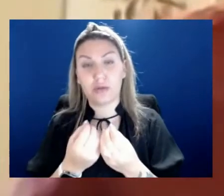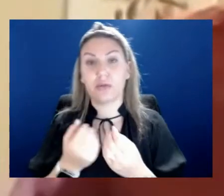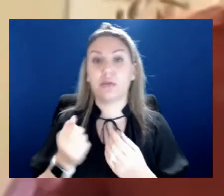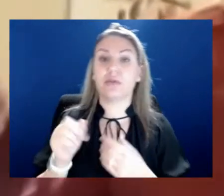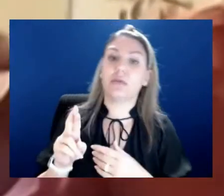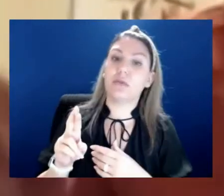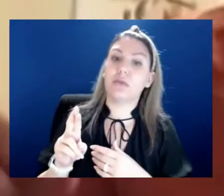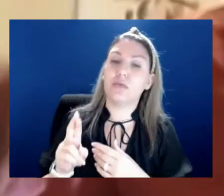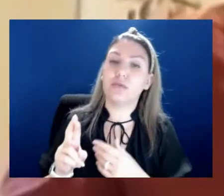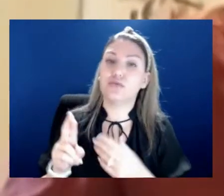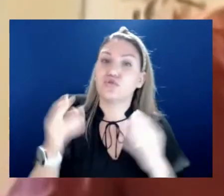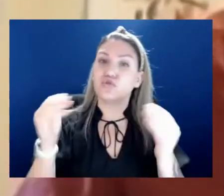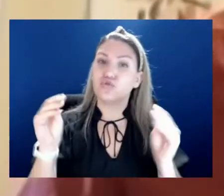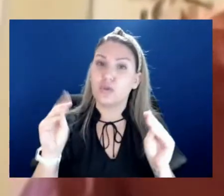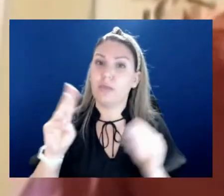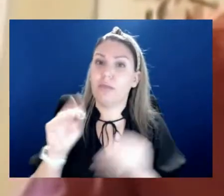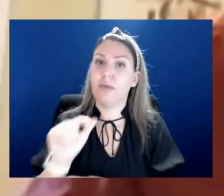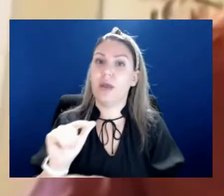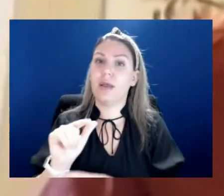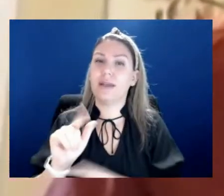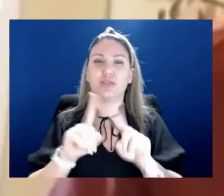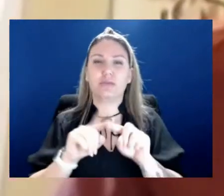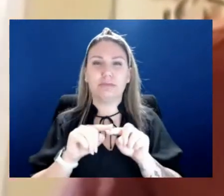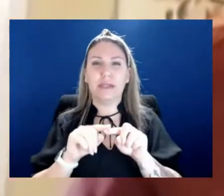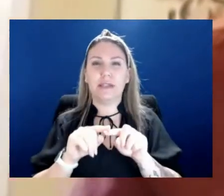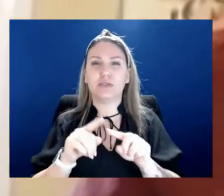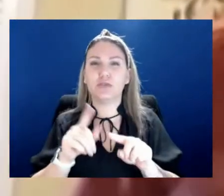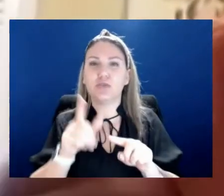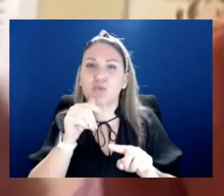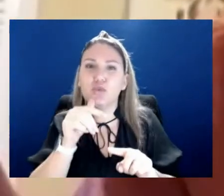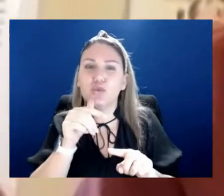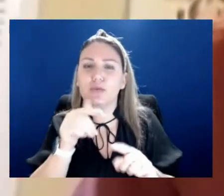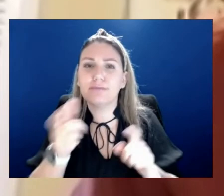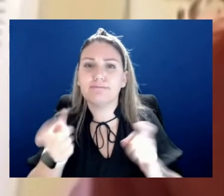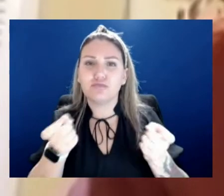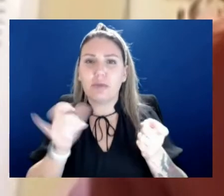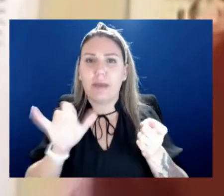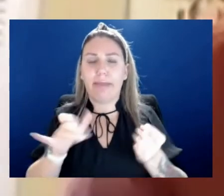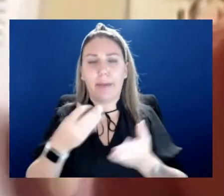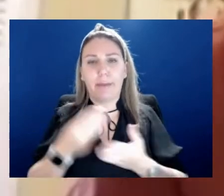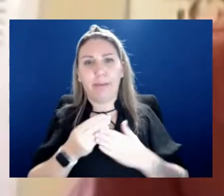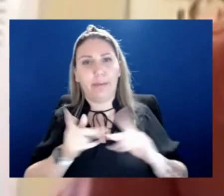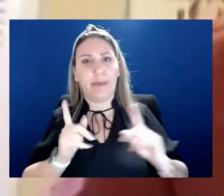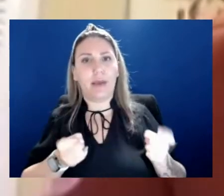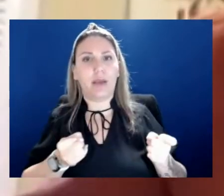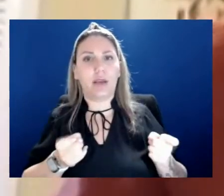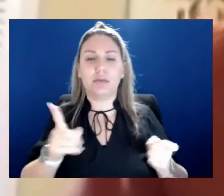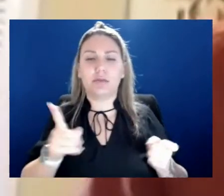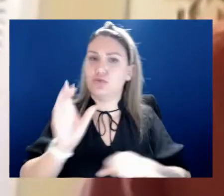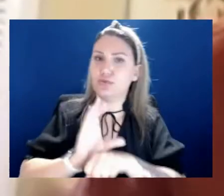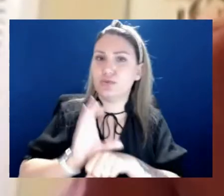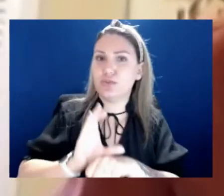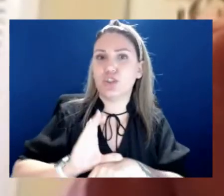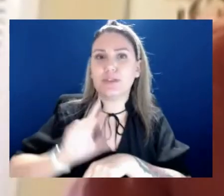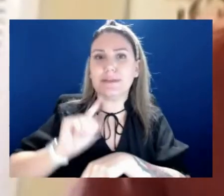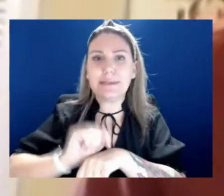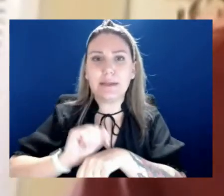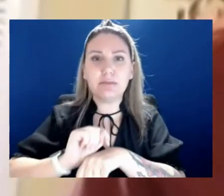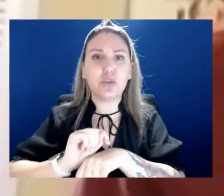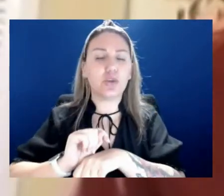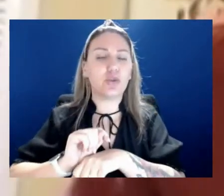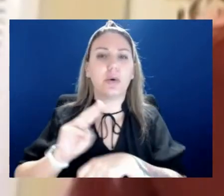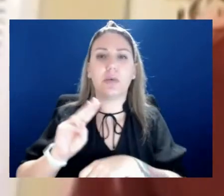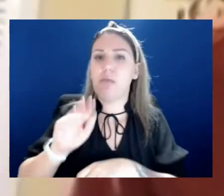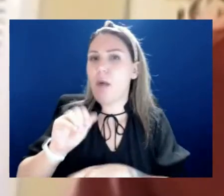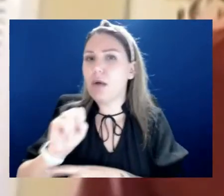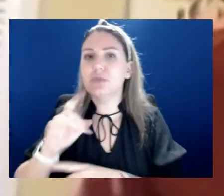just depends, who's directing that from that point on. So at your church or temple or mosque, wherever you would want to